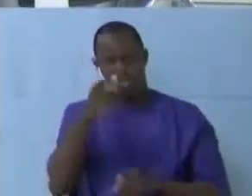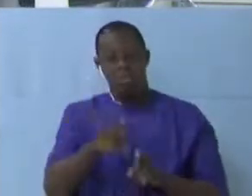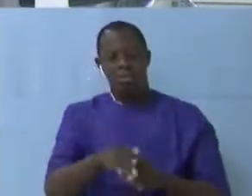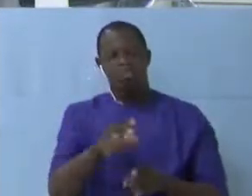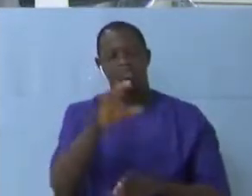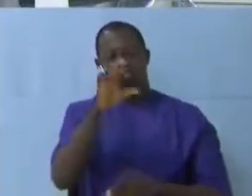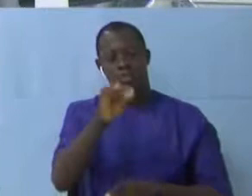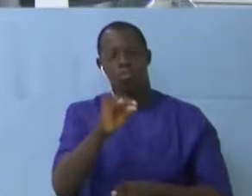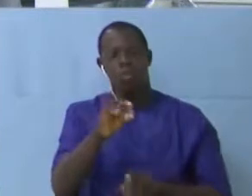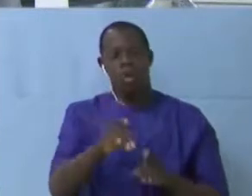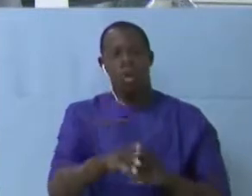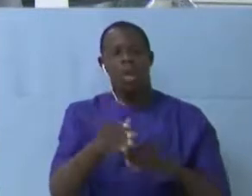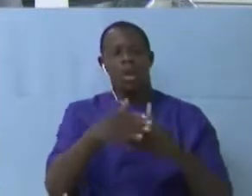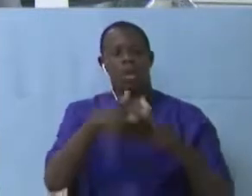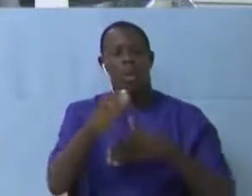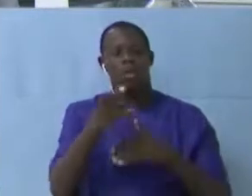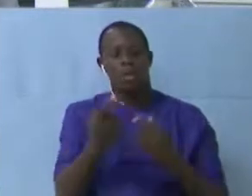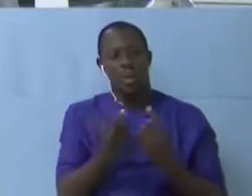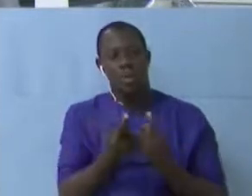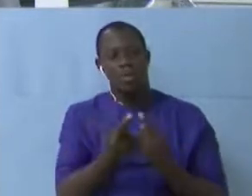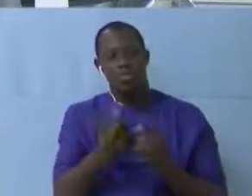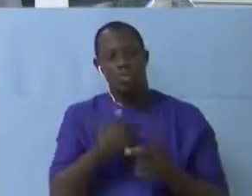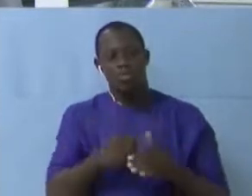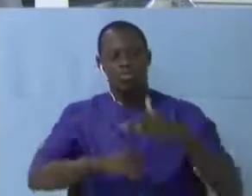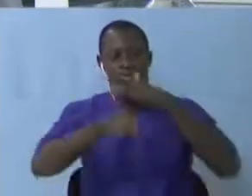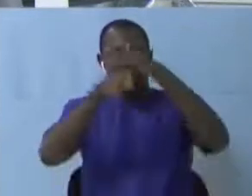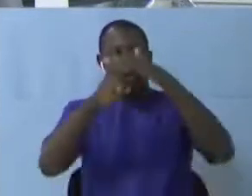job. I'm a big fan.